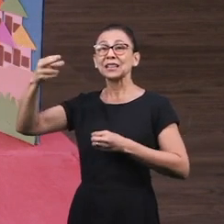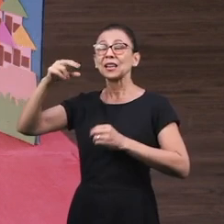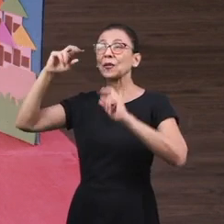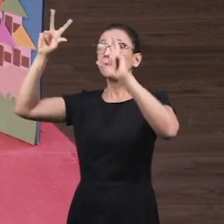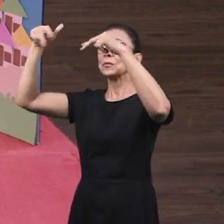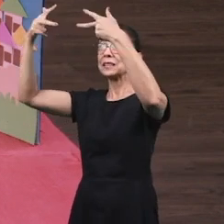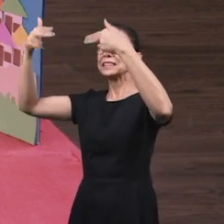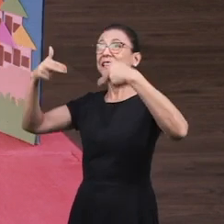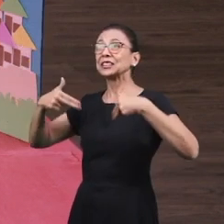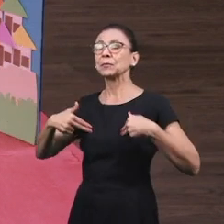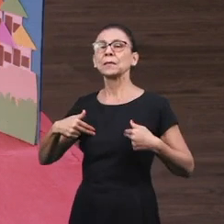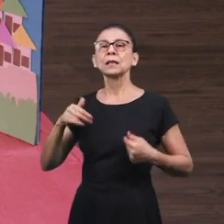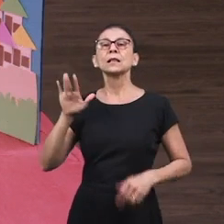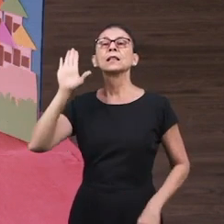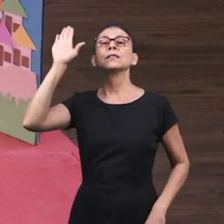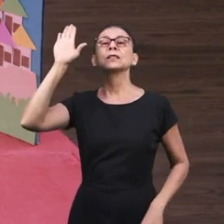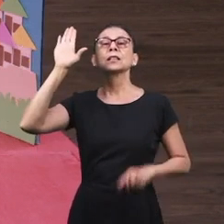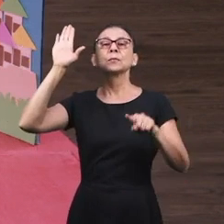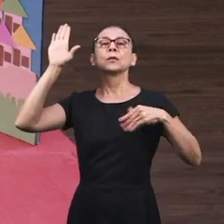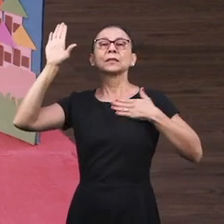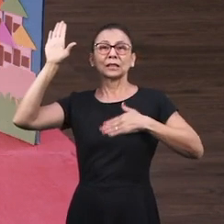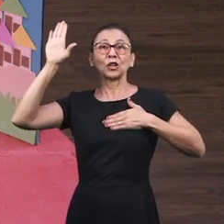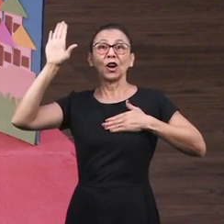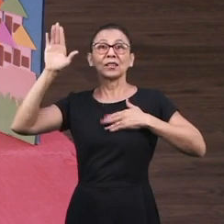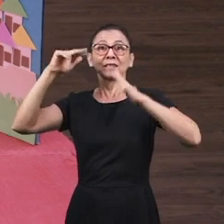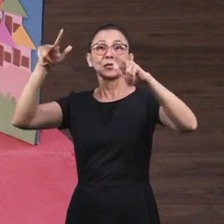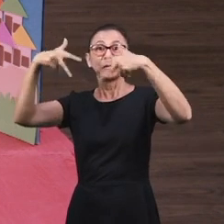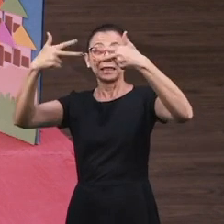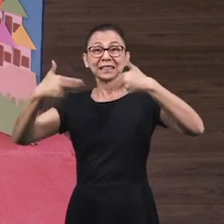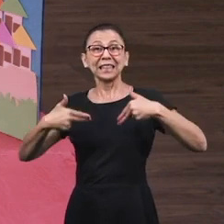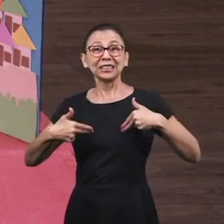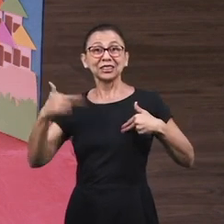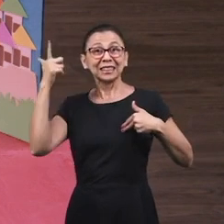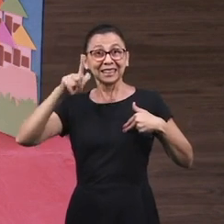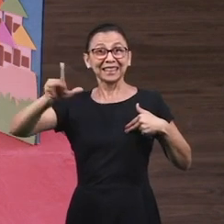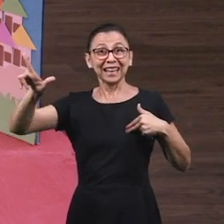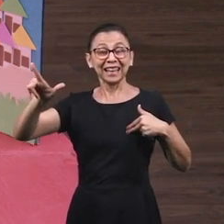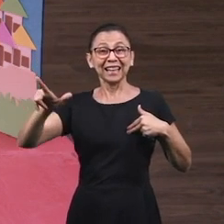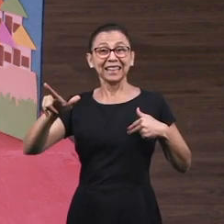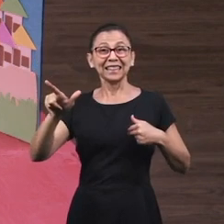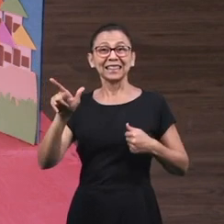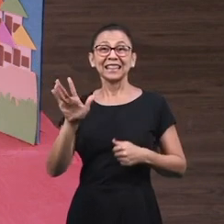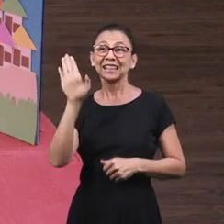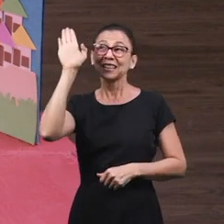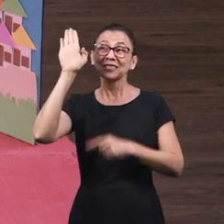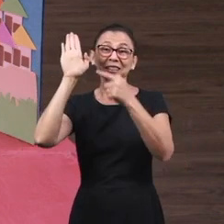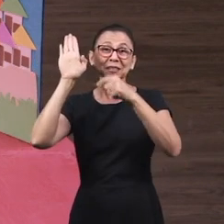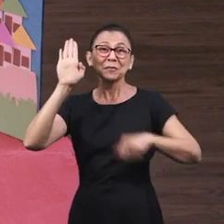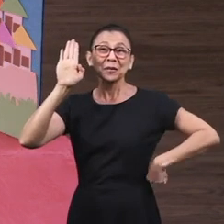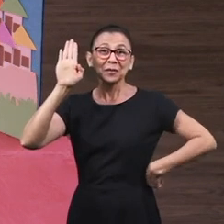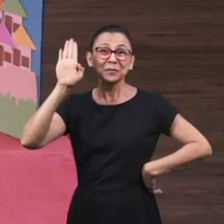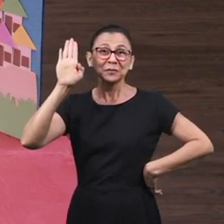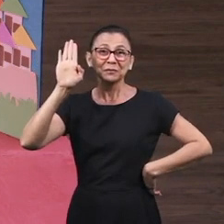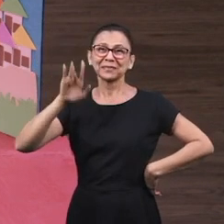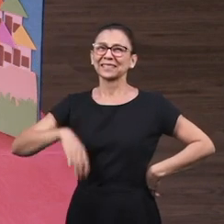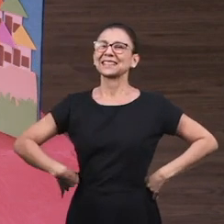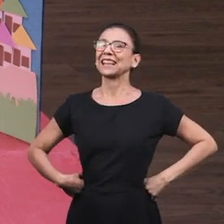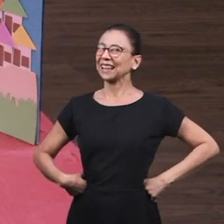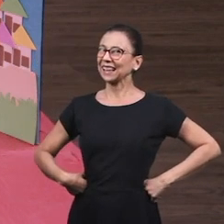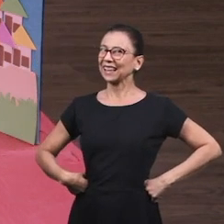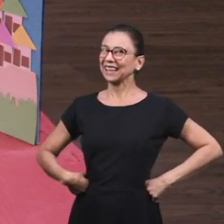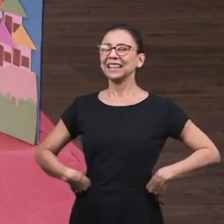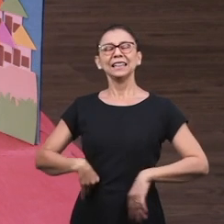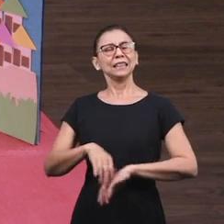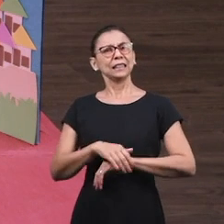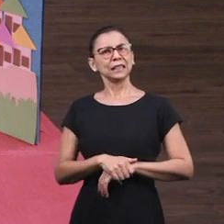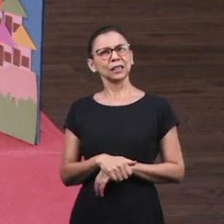Who likes getting a present? I like getting presents. But did you know that the best present, the best gift, the biggest